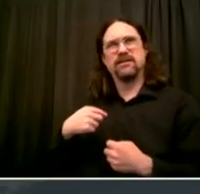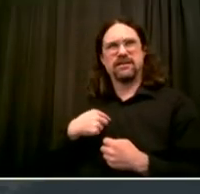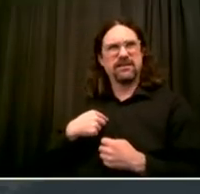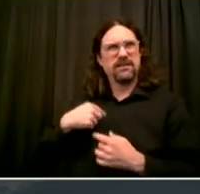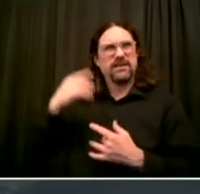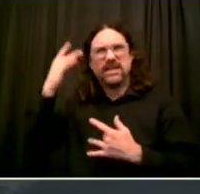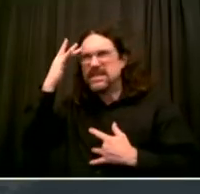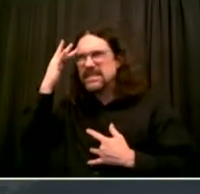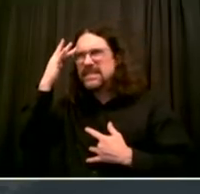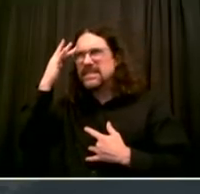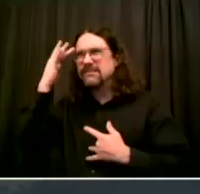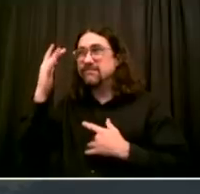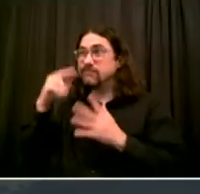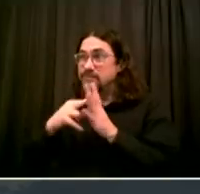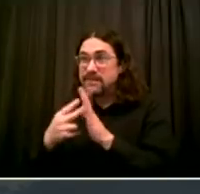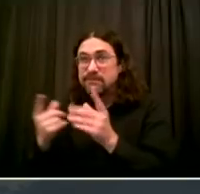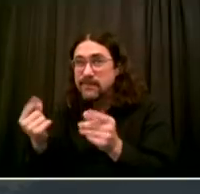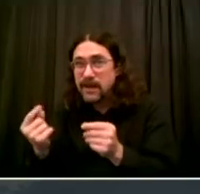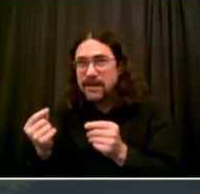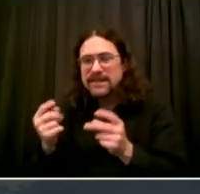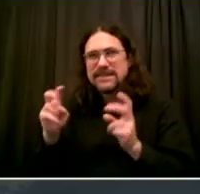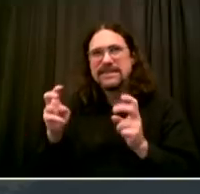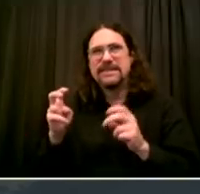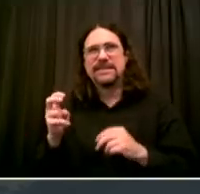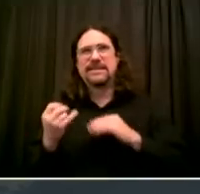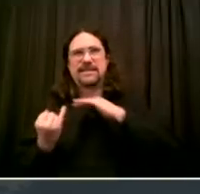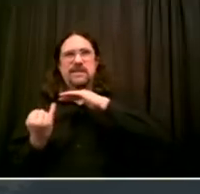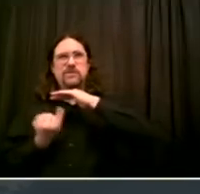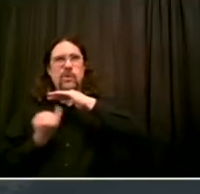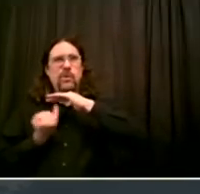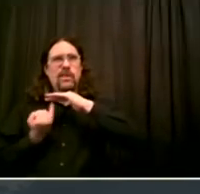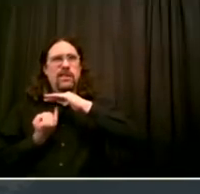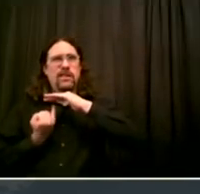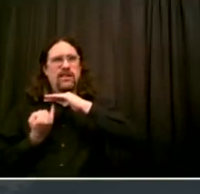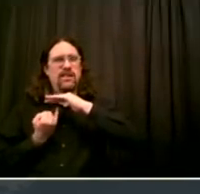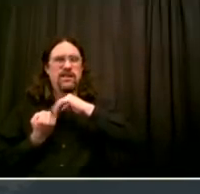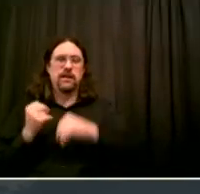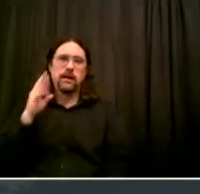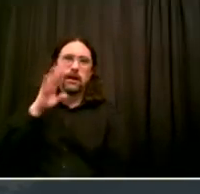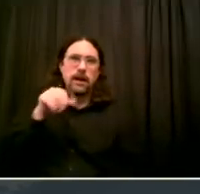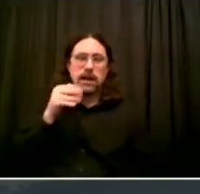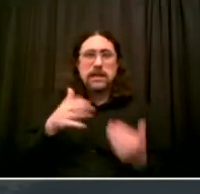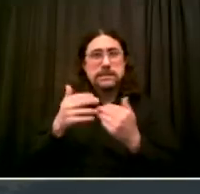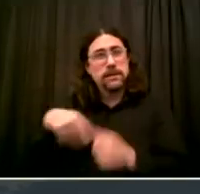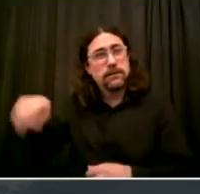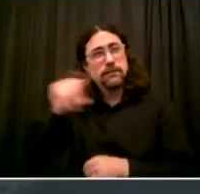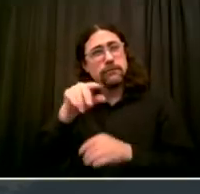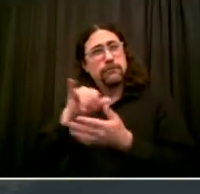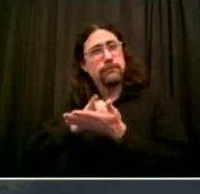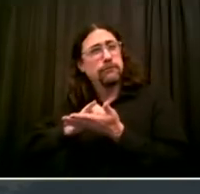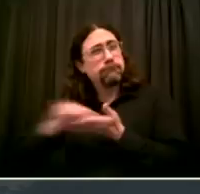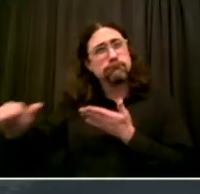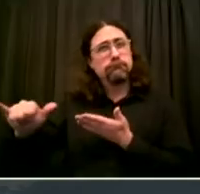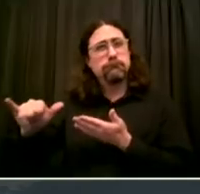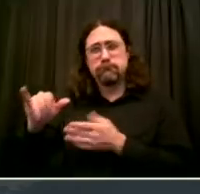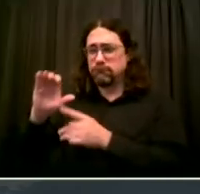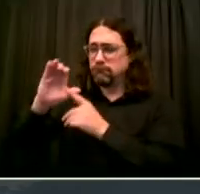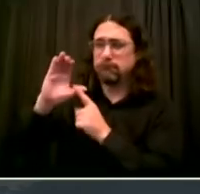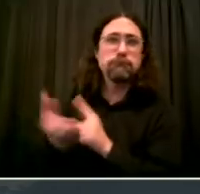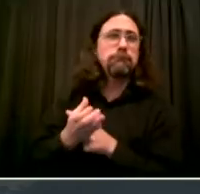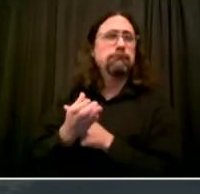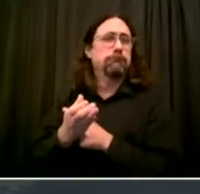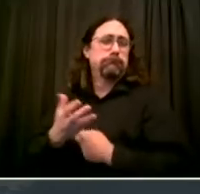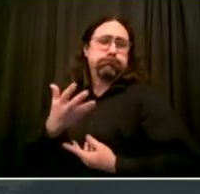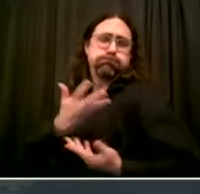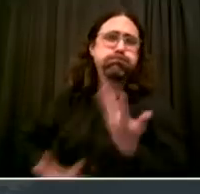separation, well, that's not typical for us. That's not easy for us. But the goal here is to safely separate for a very limited period of